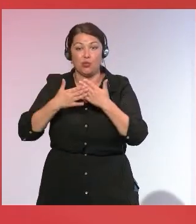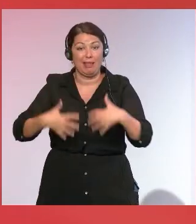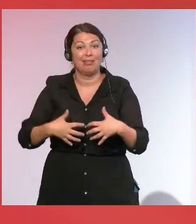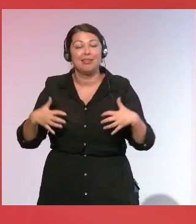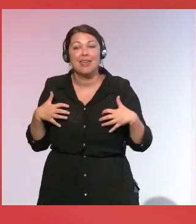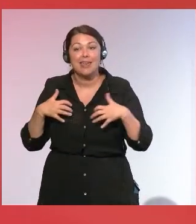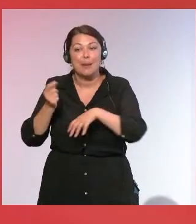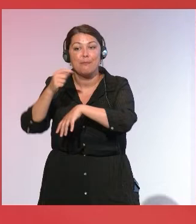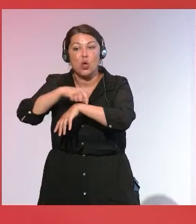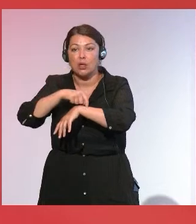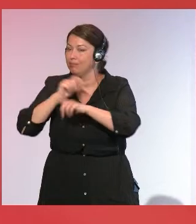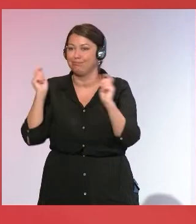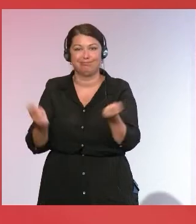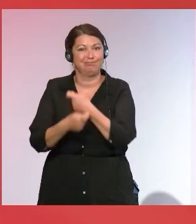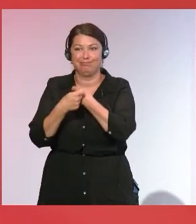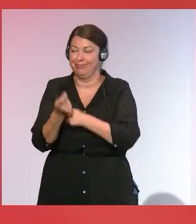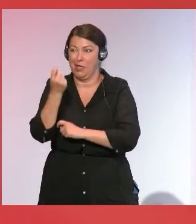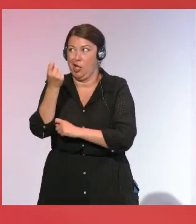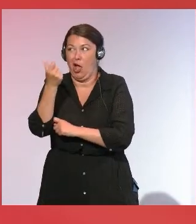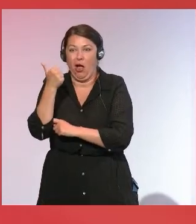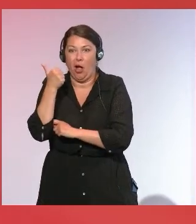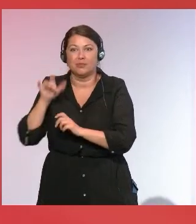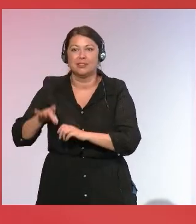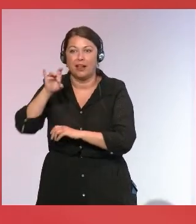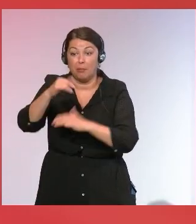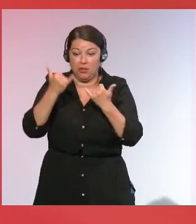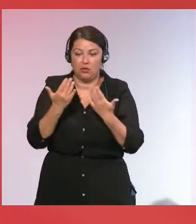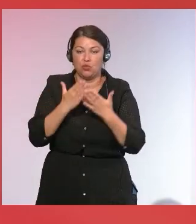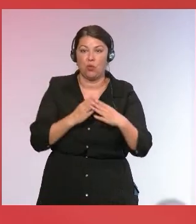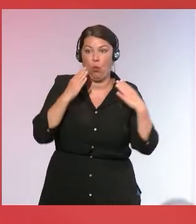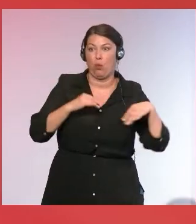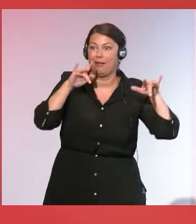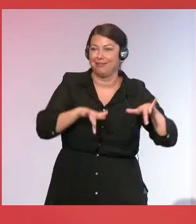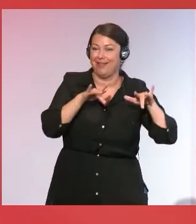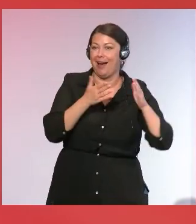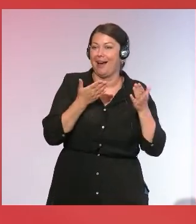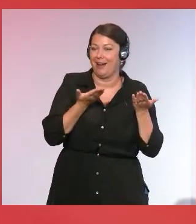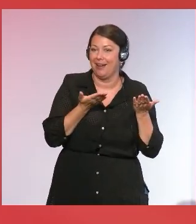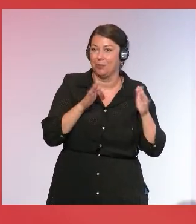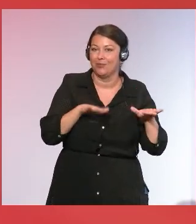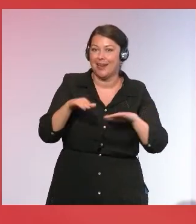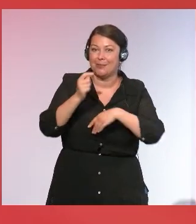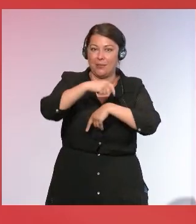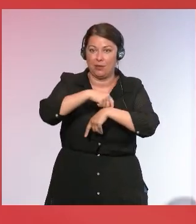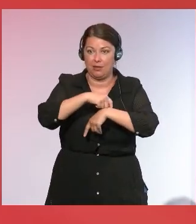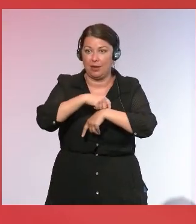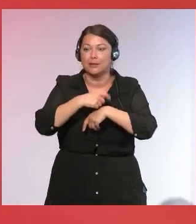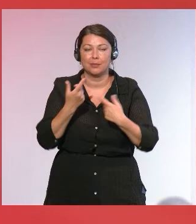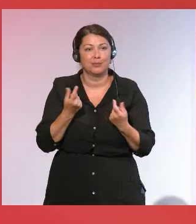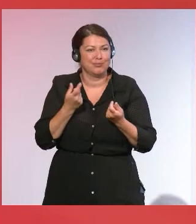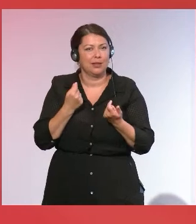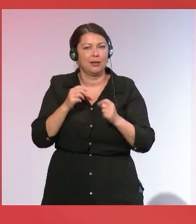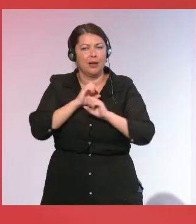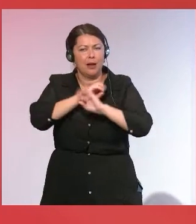been introduced. We're also seeing more climate suitability for the transmission of infectious